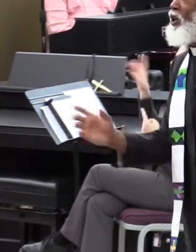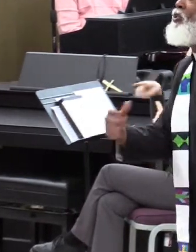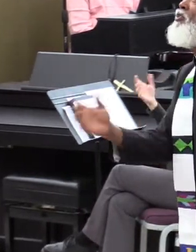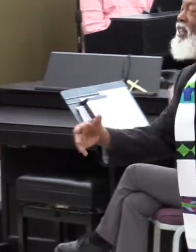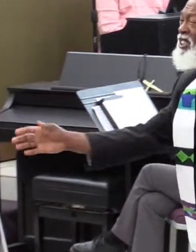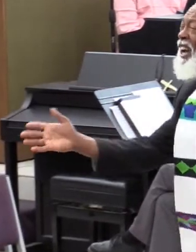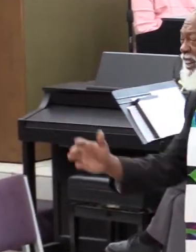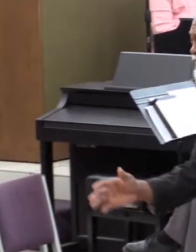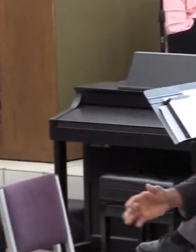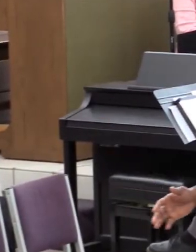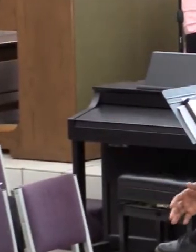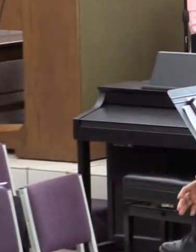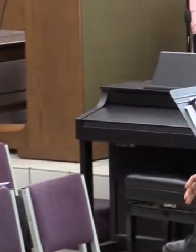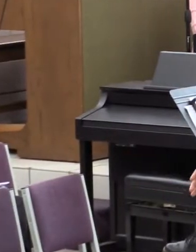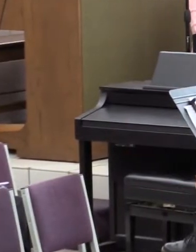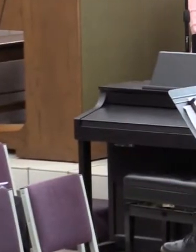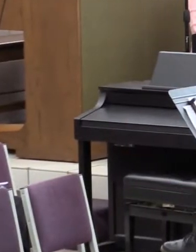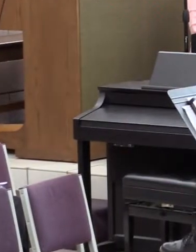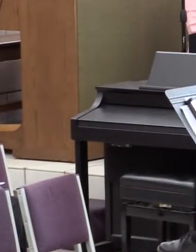When you got a tune to sing it to.